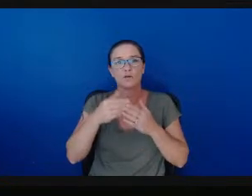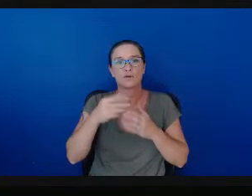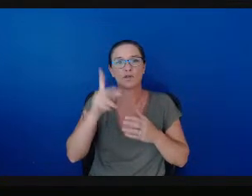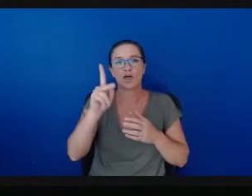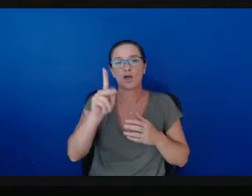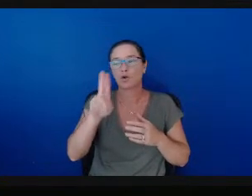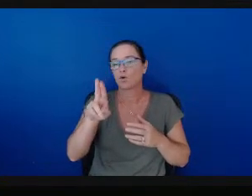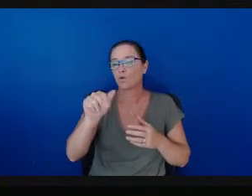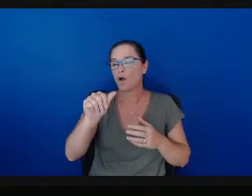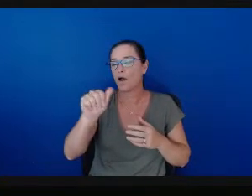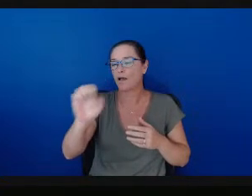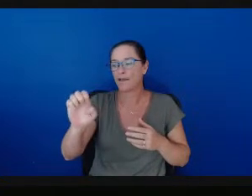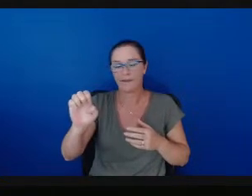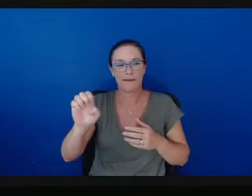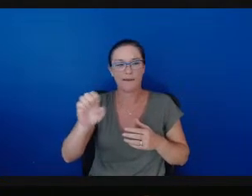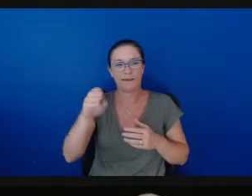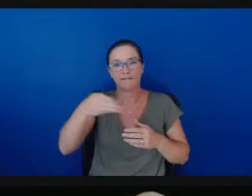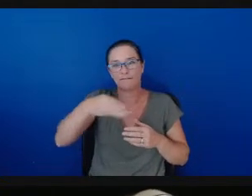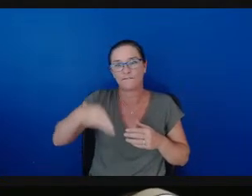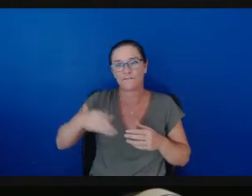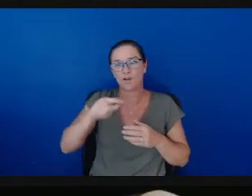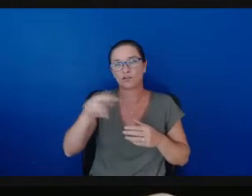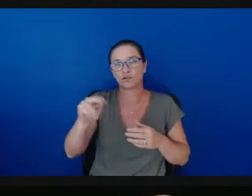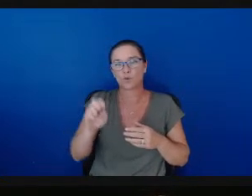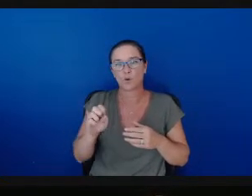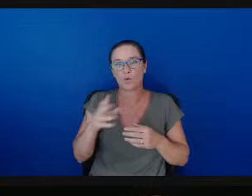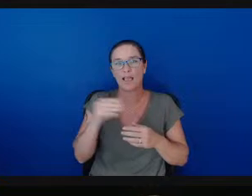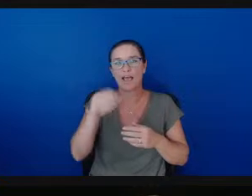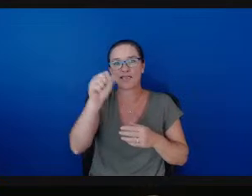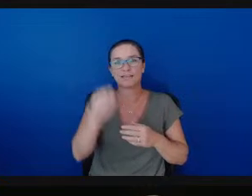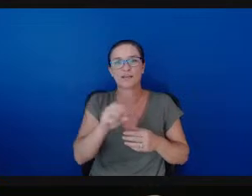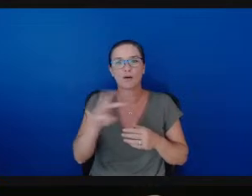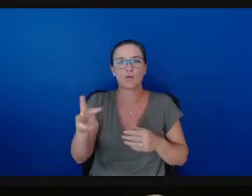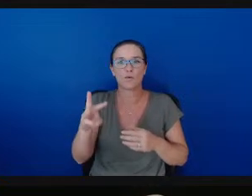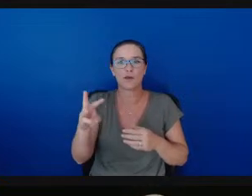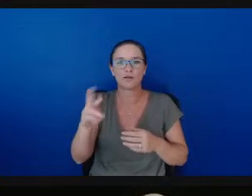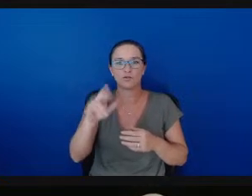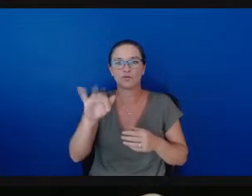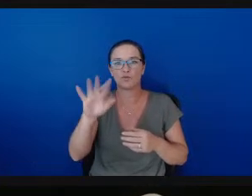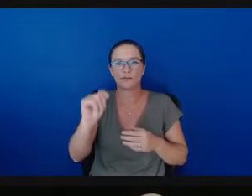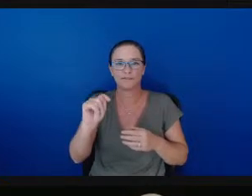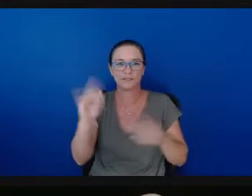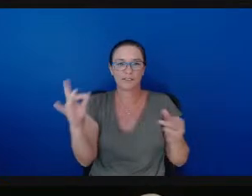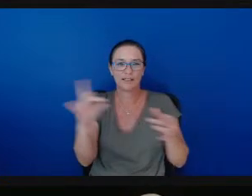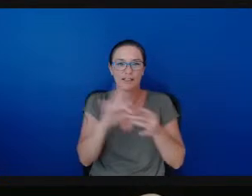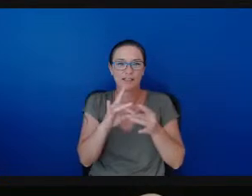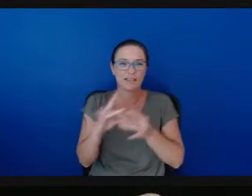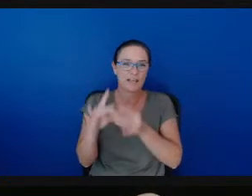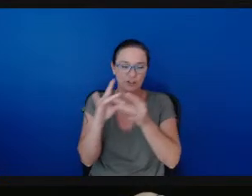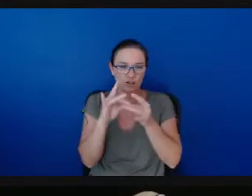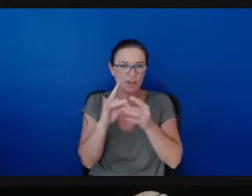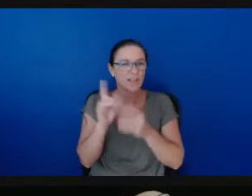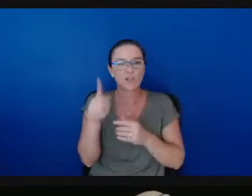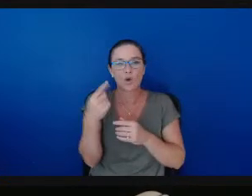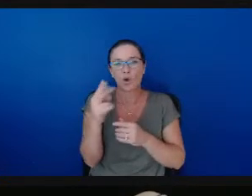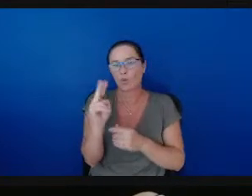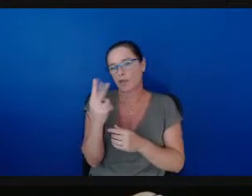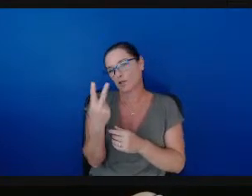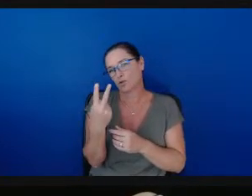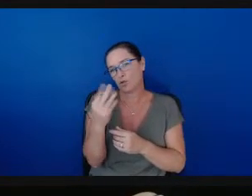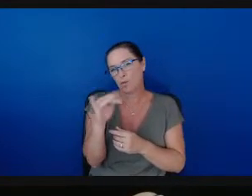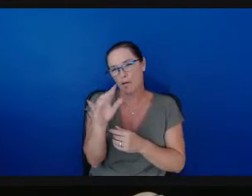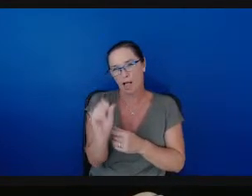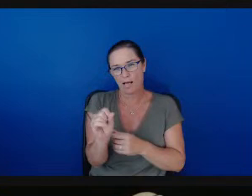set of faults that go this direction, and the southwest rift connector right through here, right? Only 2 miles down. That seems to be more related to what